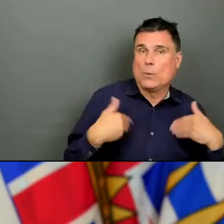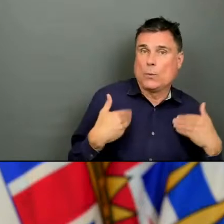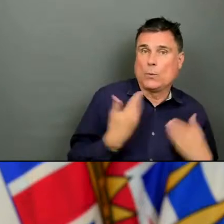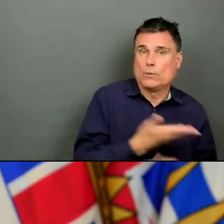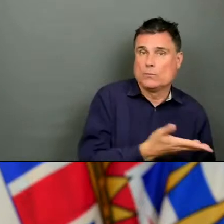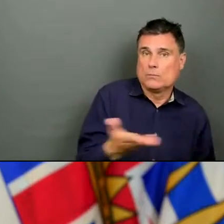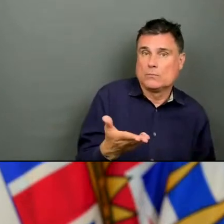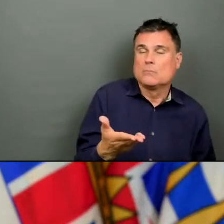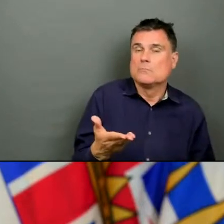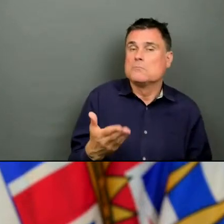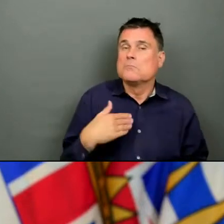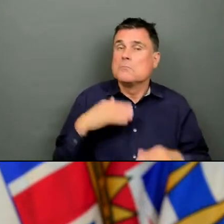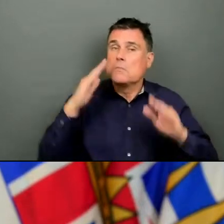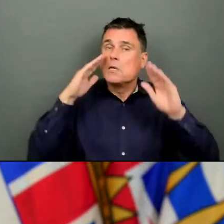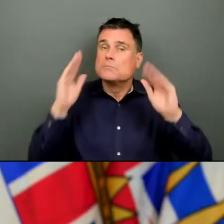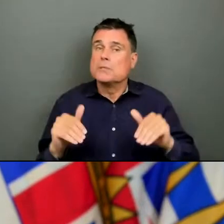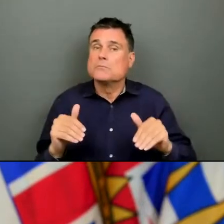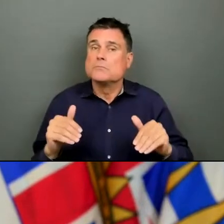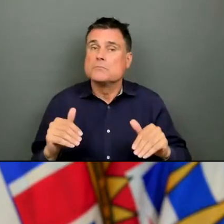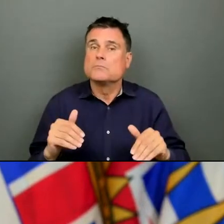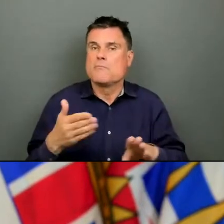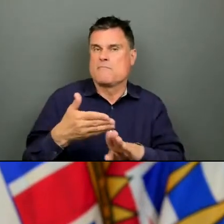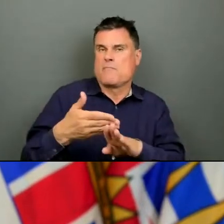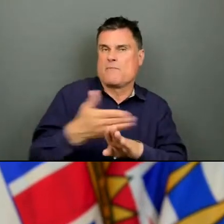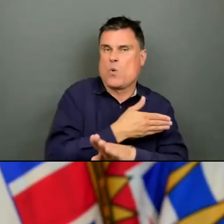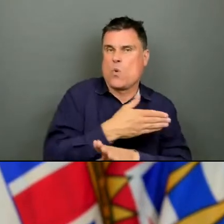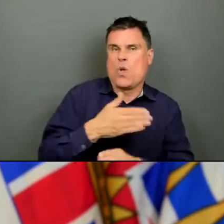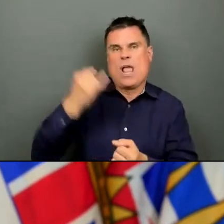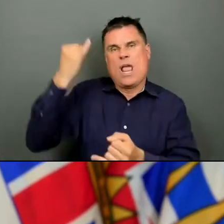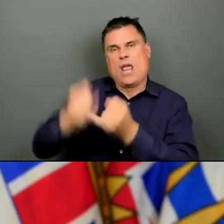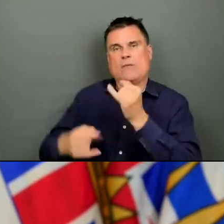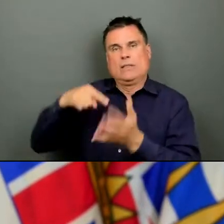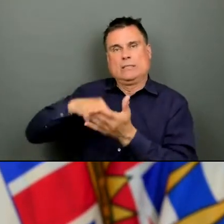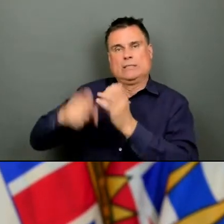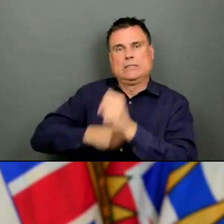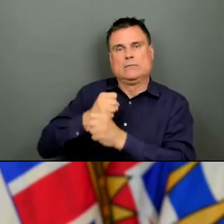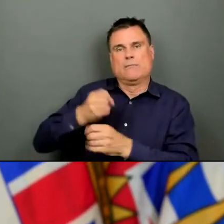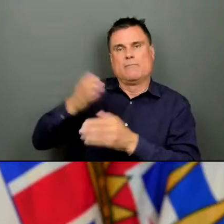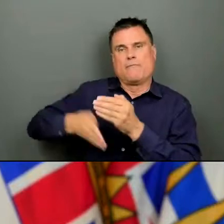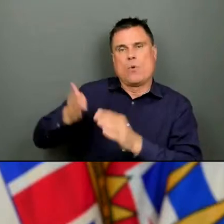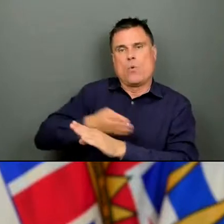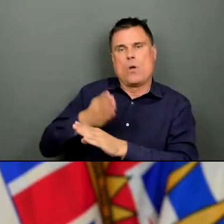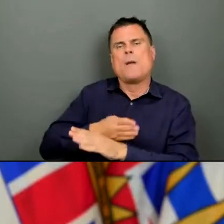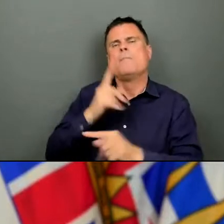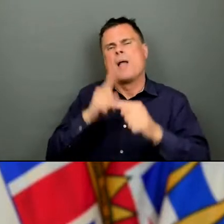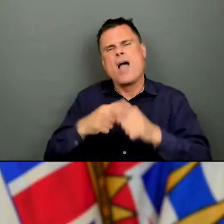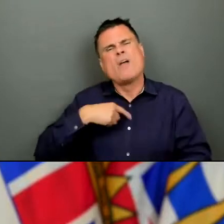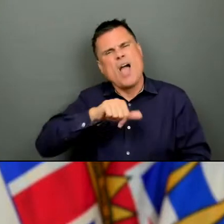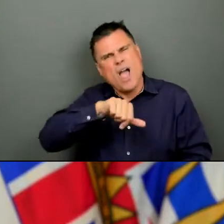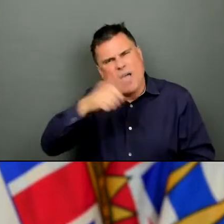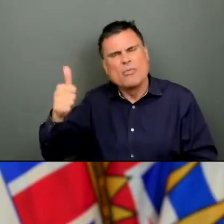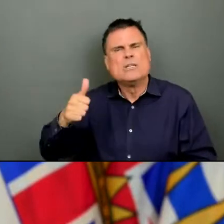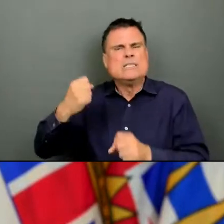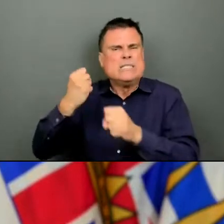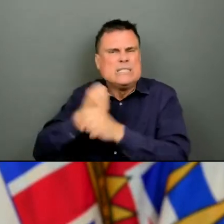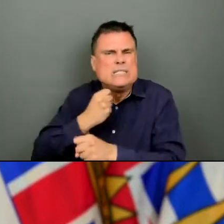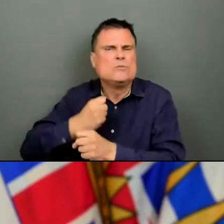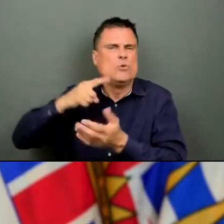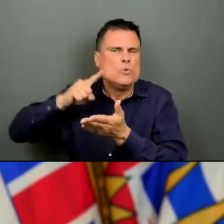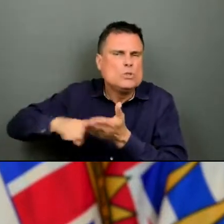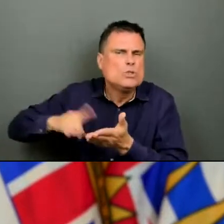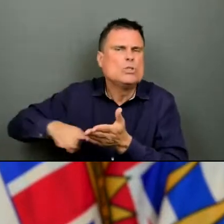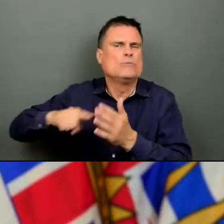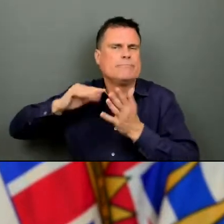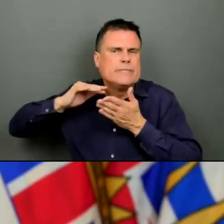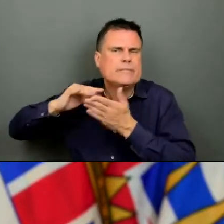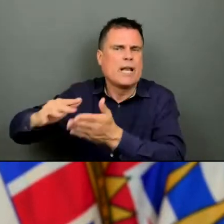year. Having said that, there's also some really good data that shows that for every 20% increase in